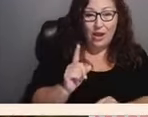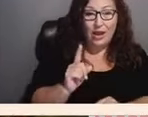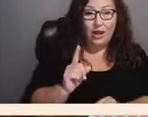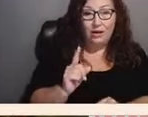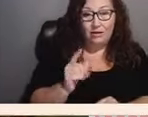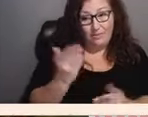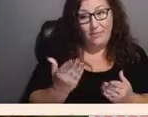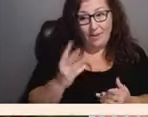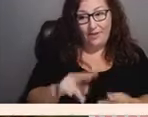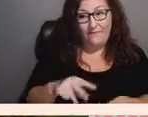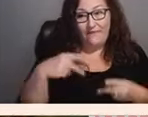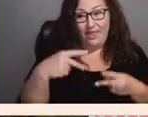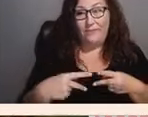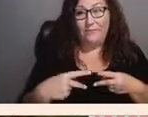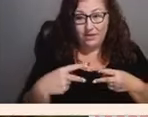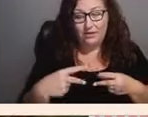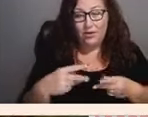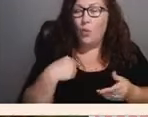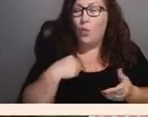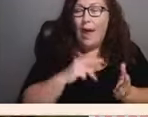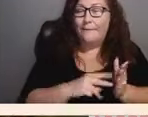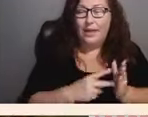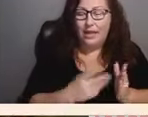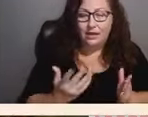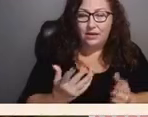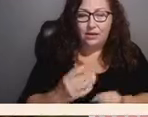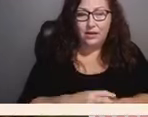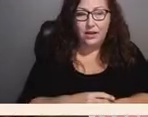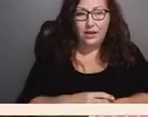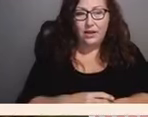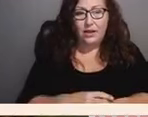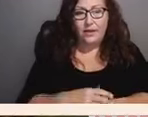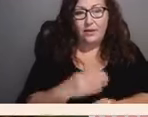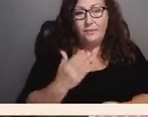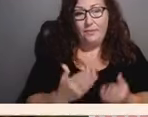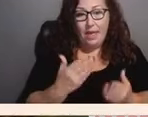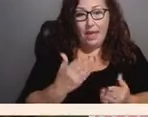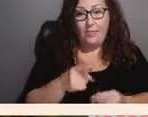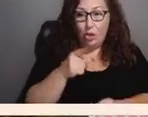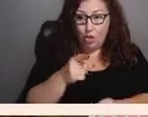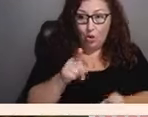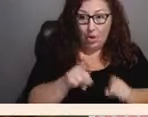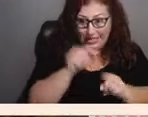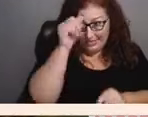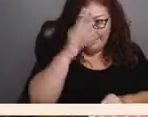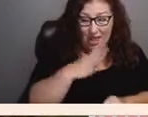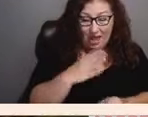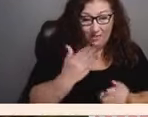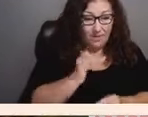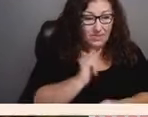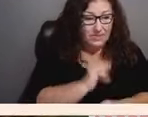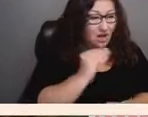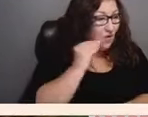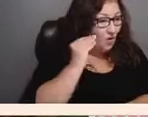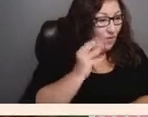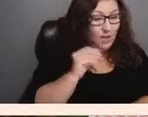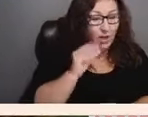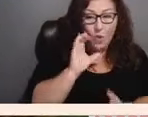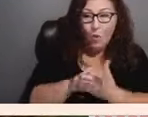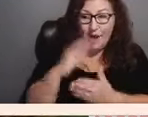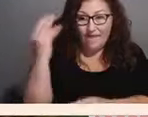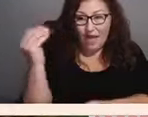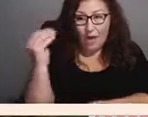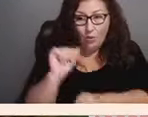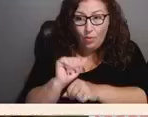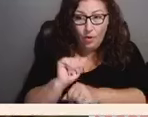flipped. And what I mean by that is that you, as a man, may be at home and your wife out. But at the